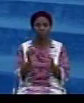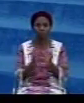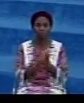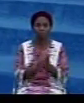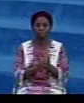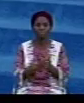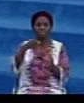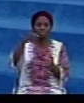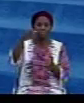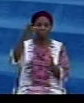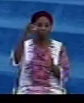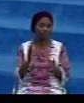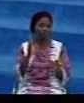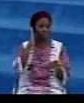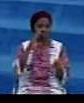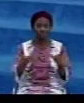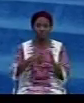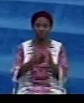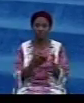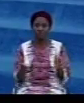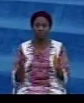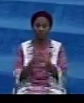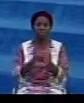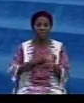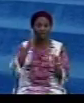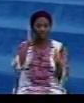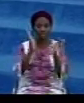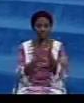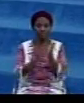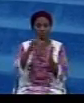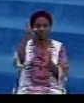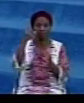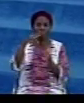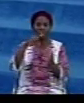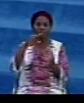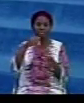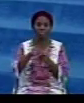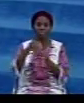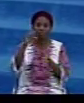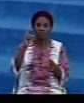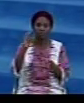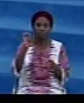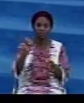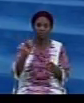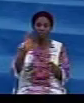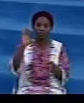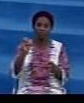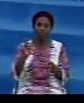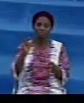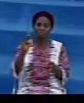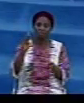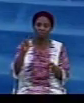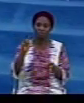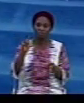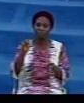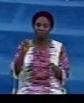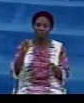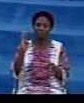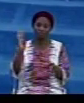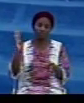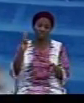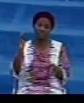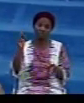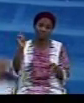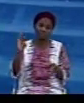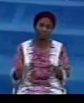you. And in December, I attended the miracle explosion at Suleiman Ninja on the 25th, the day